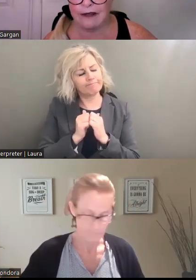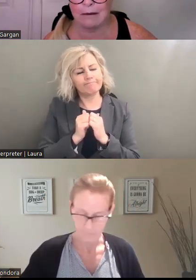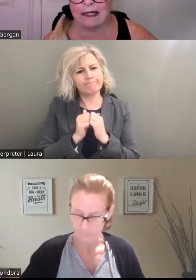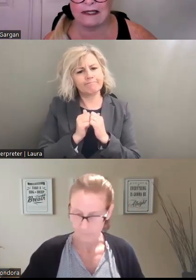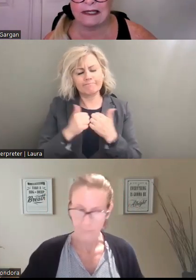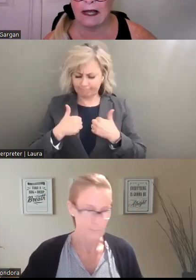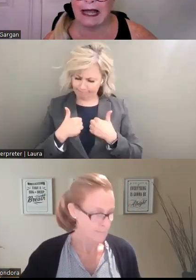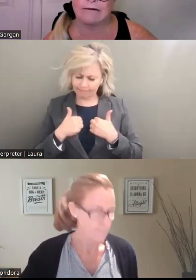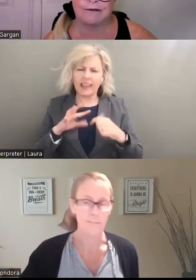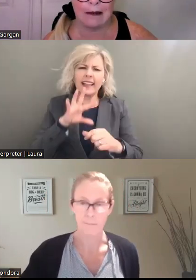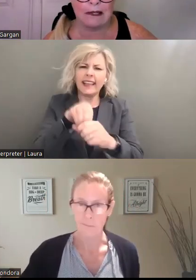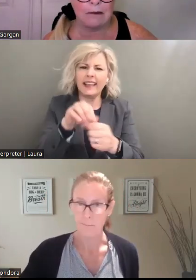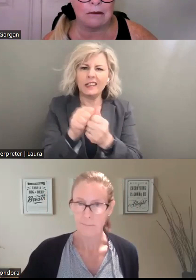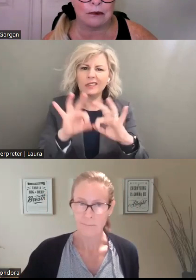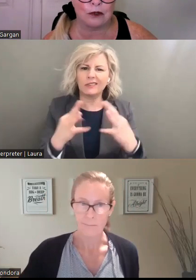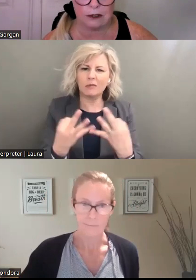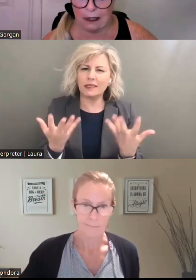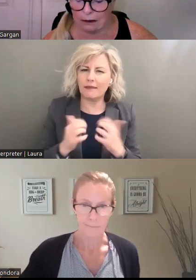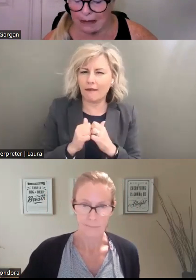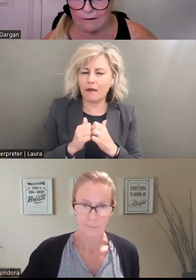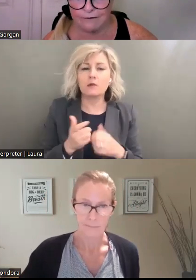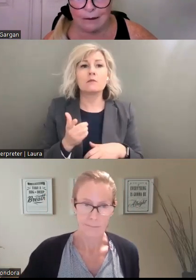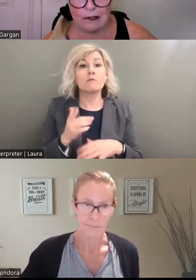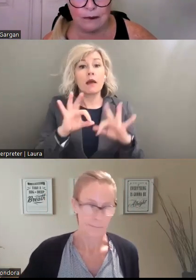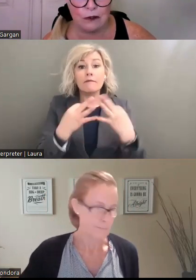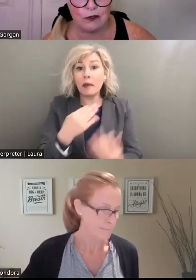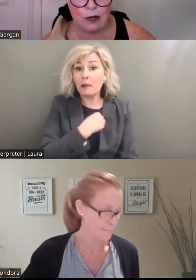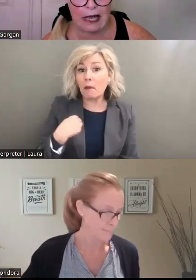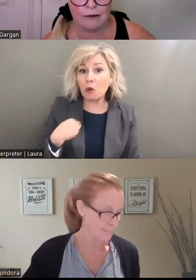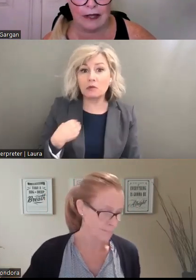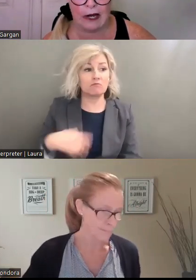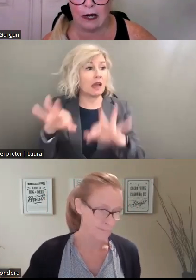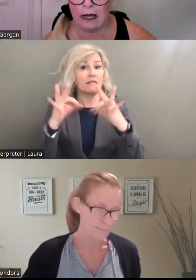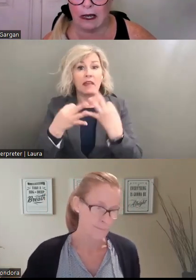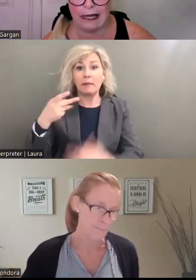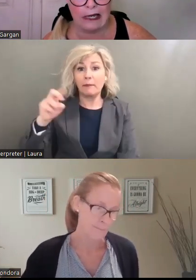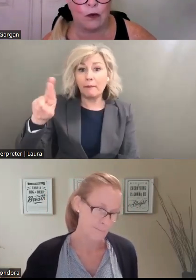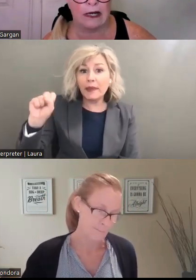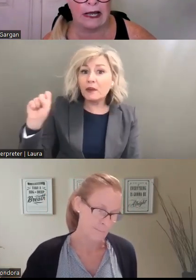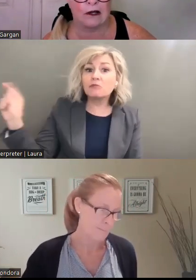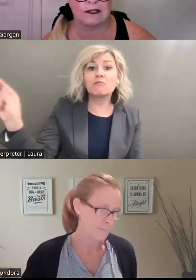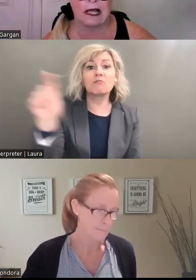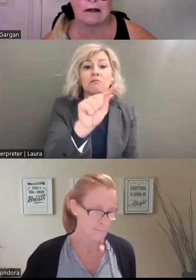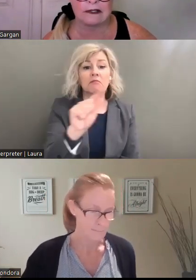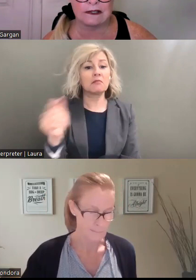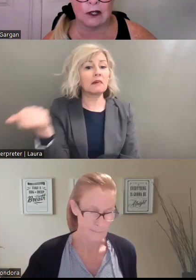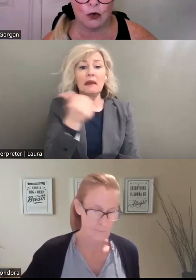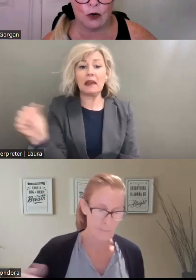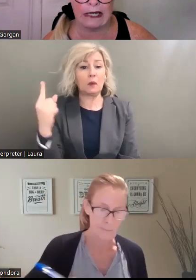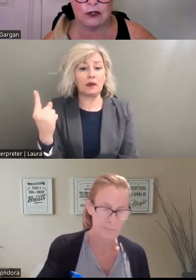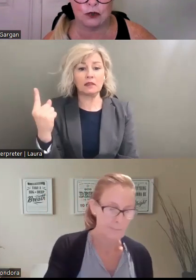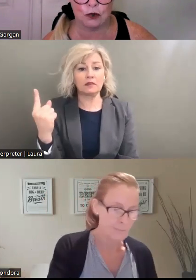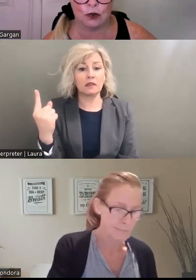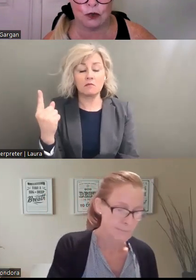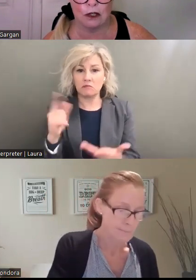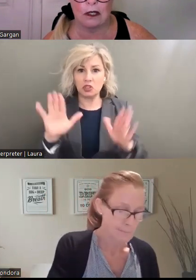with families and family members, my family peers who are out there, anyone else. This is a